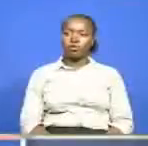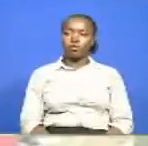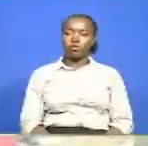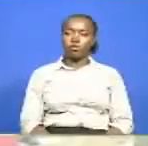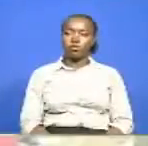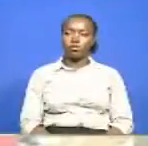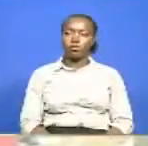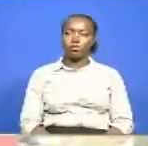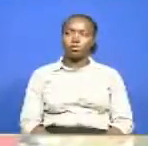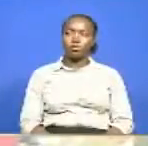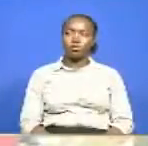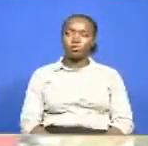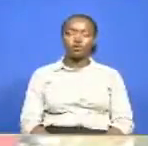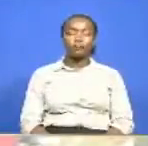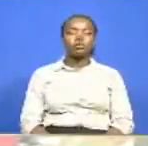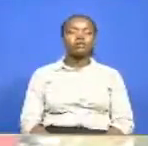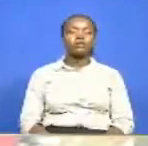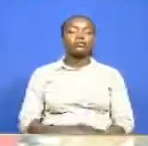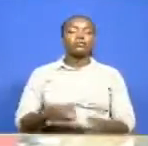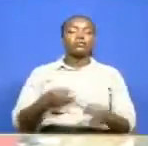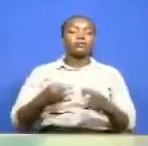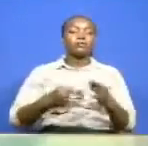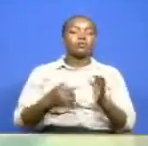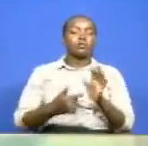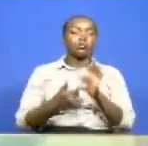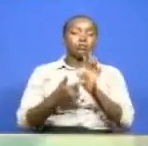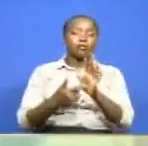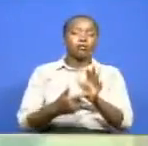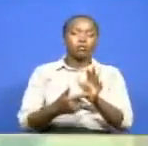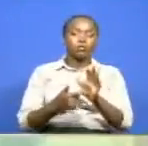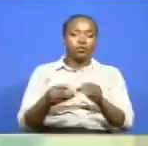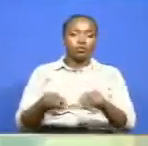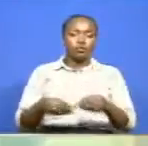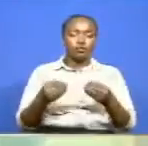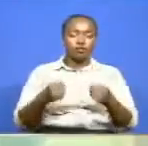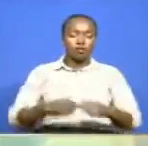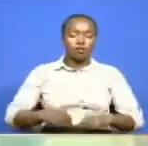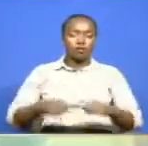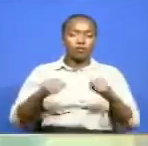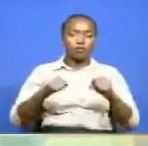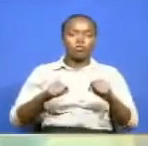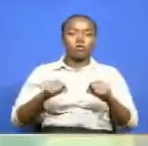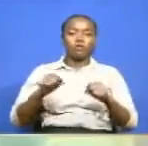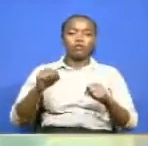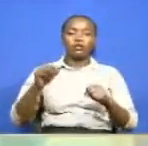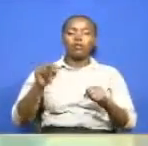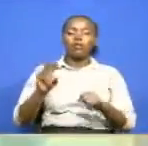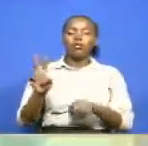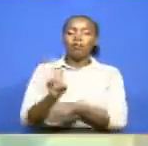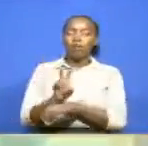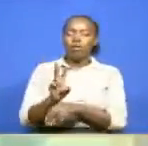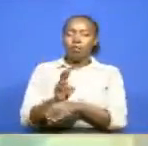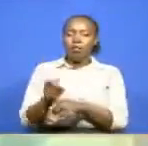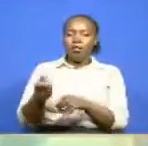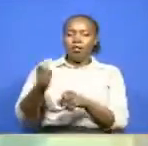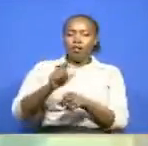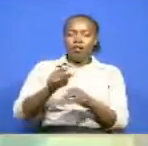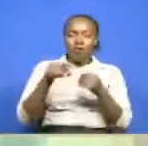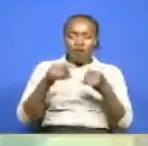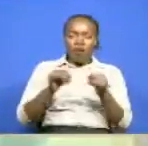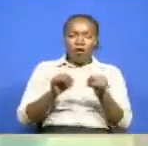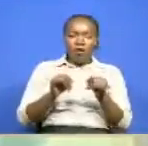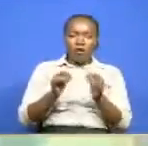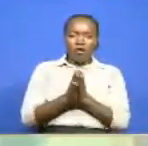And now the government is urging local manufacturers to show up production capacity, leveraging on value addition ahead of the implementation of the